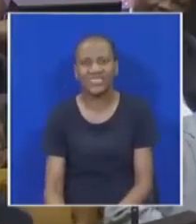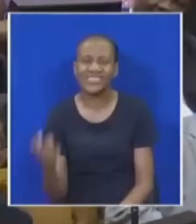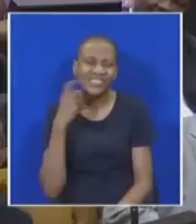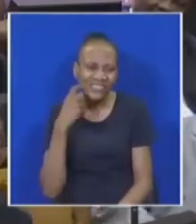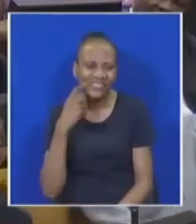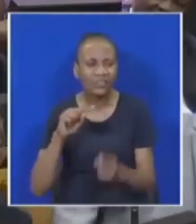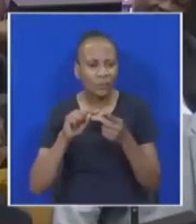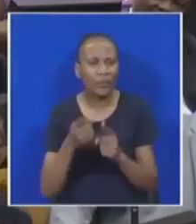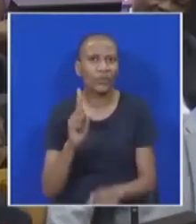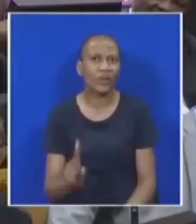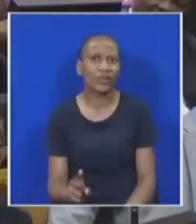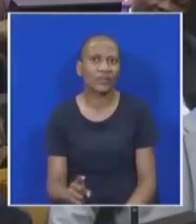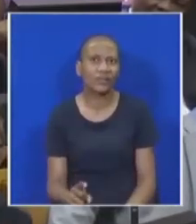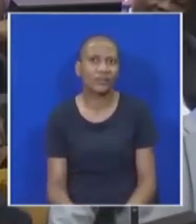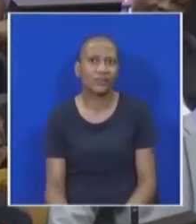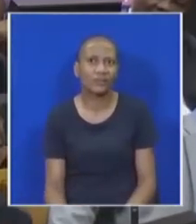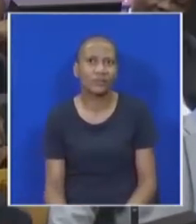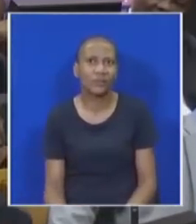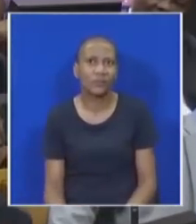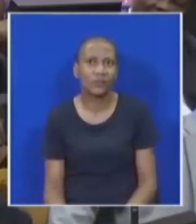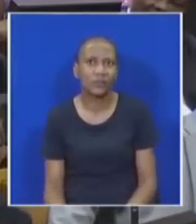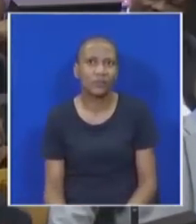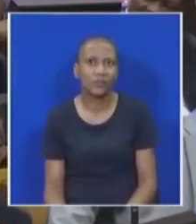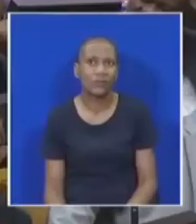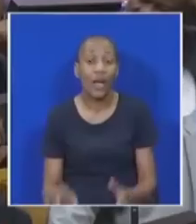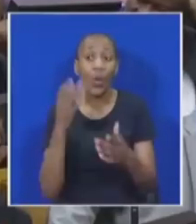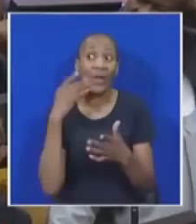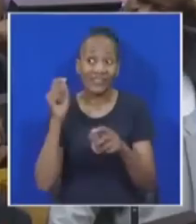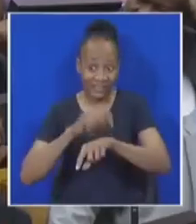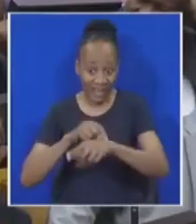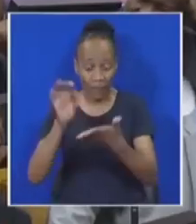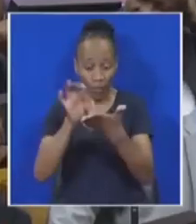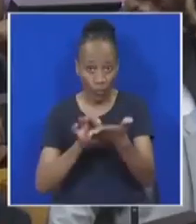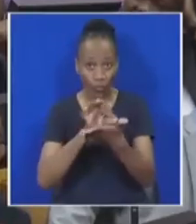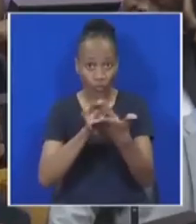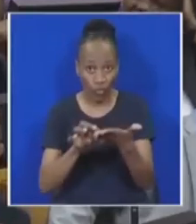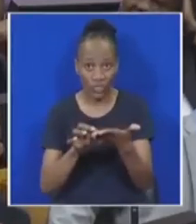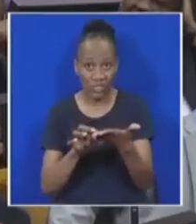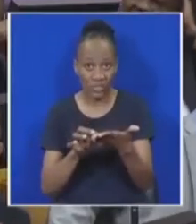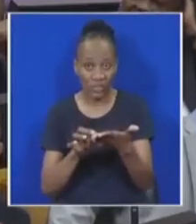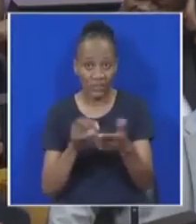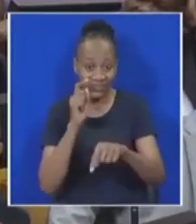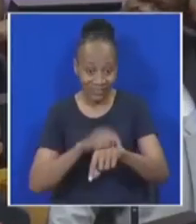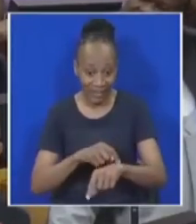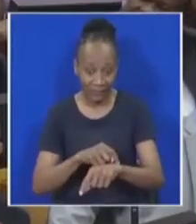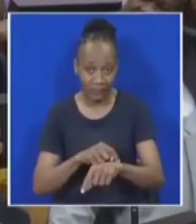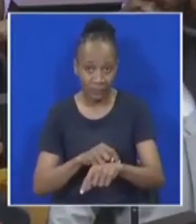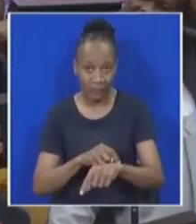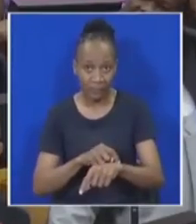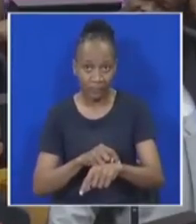that, okay, subject the decision to the House then. When it comes to voting, you must subject the decision to the